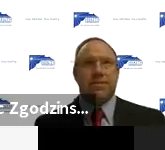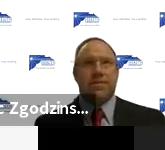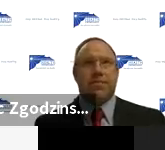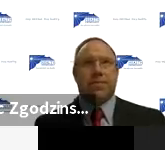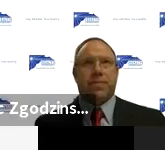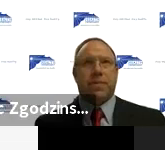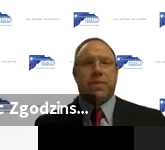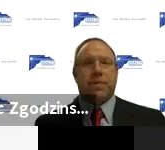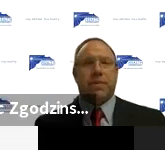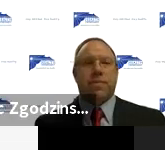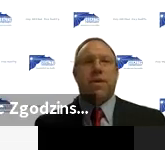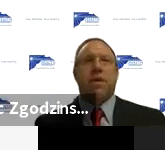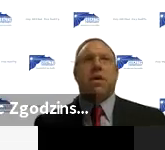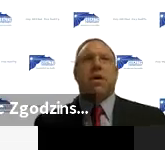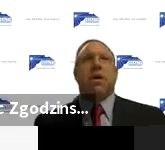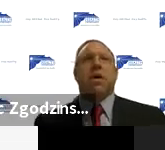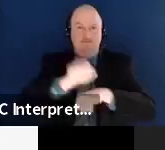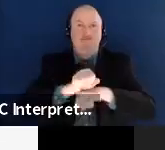appointment.